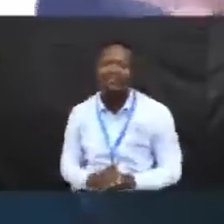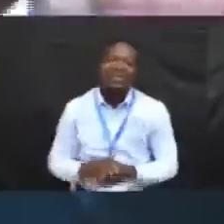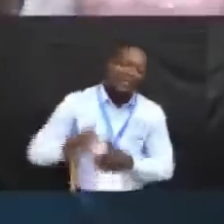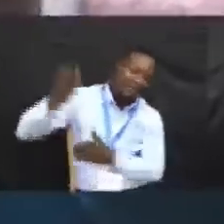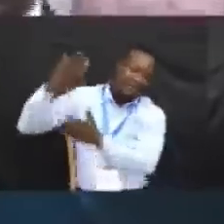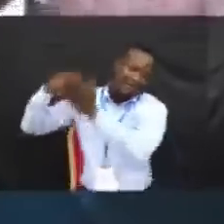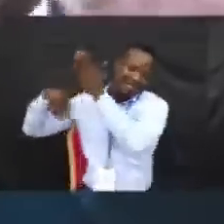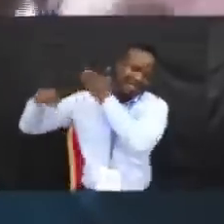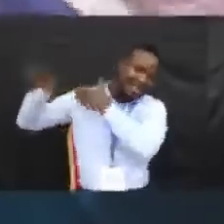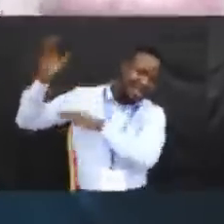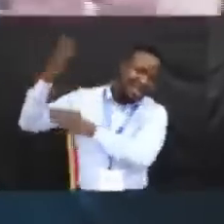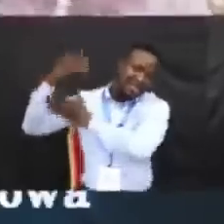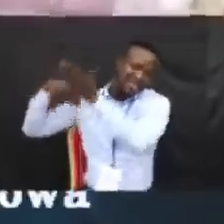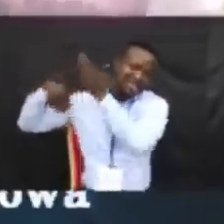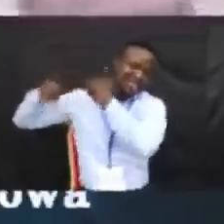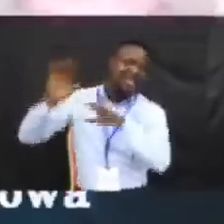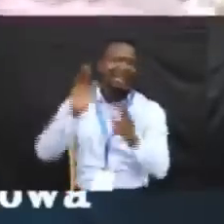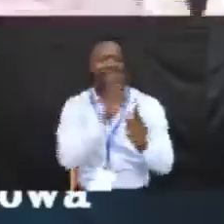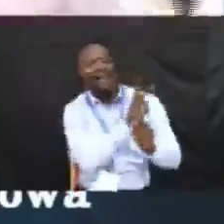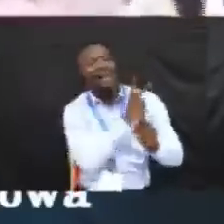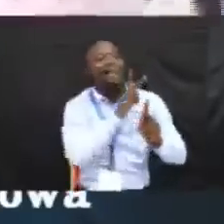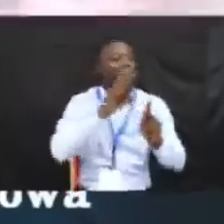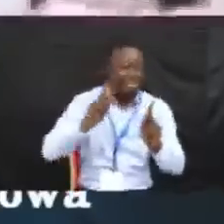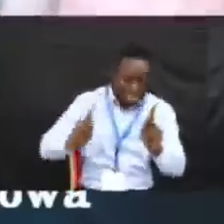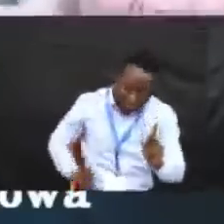something. There is something